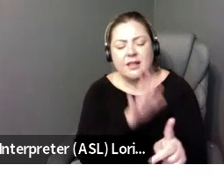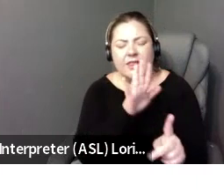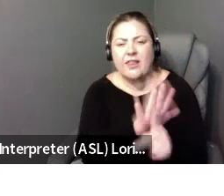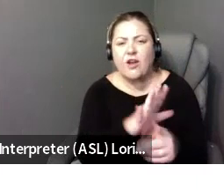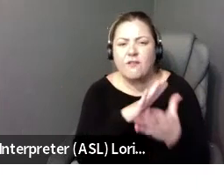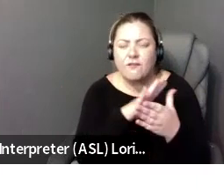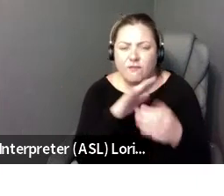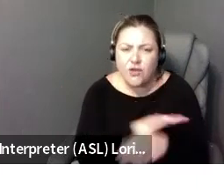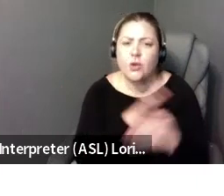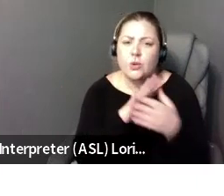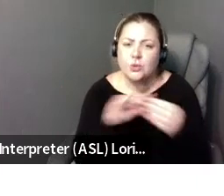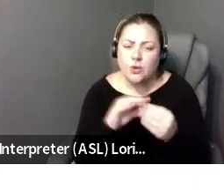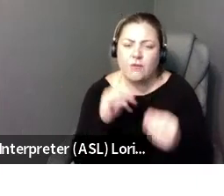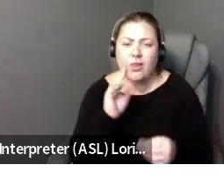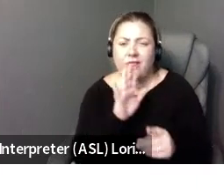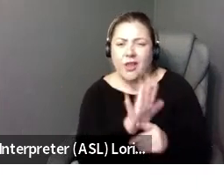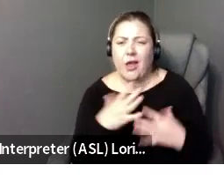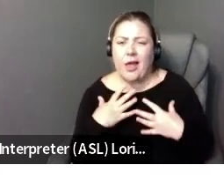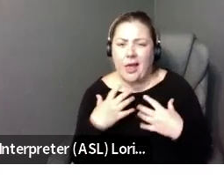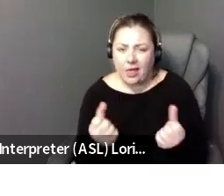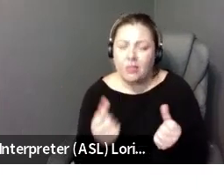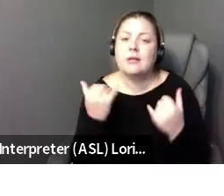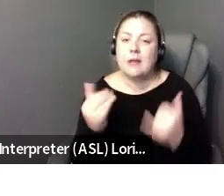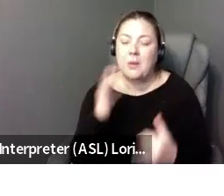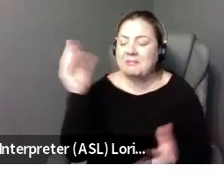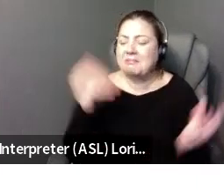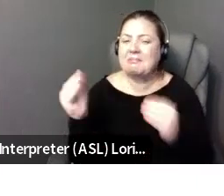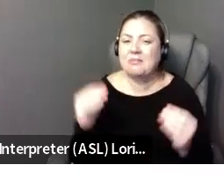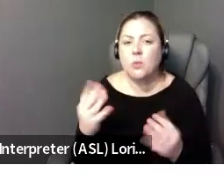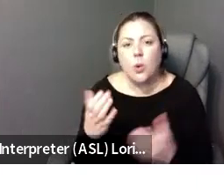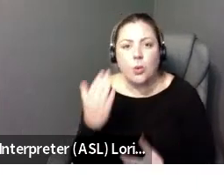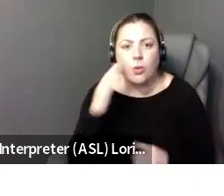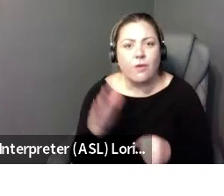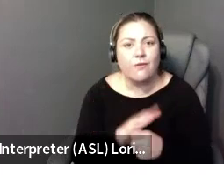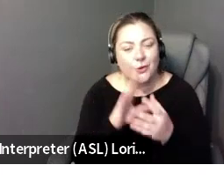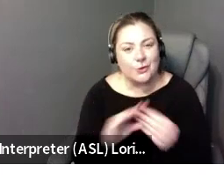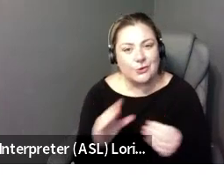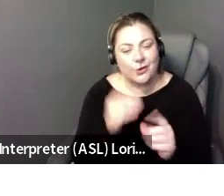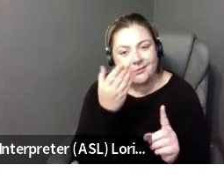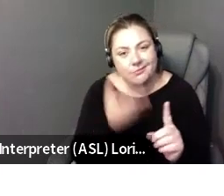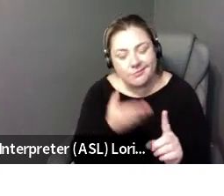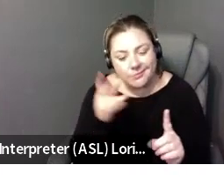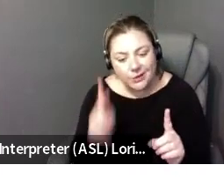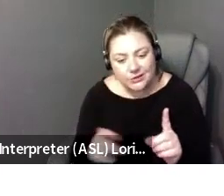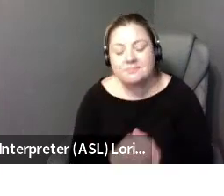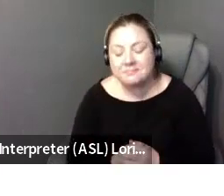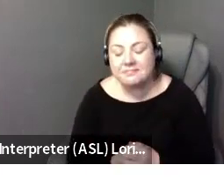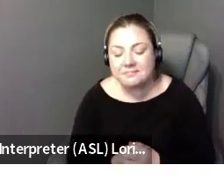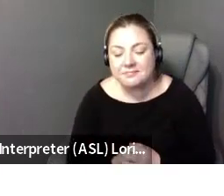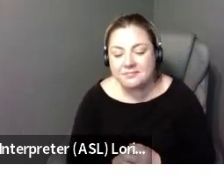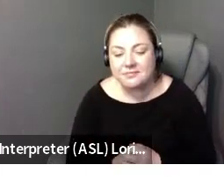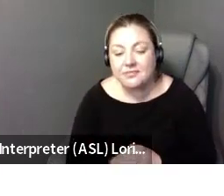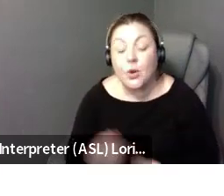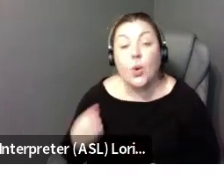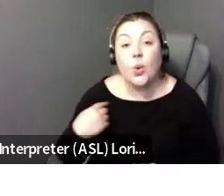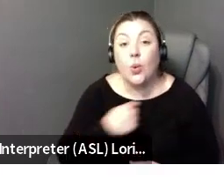well-being. This effort is coming to be as a result of increased recognition that the status of an individual's health is more than